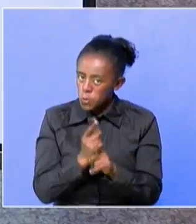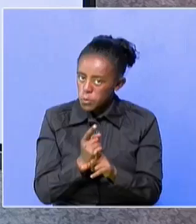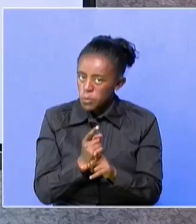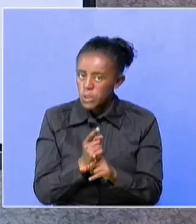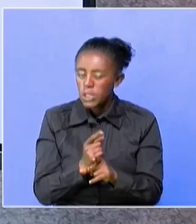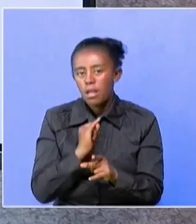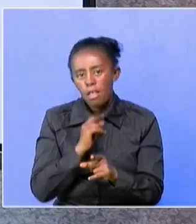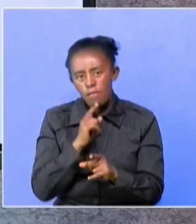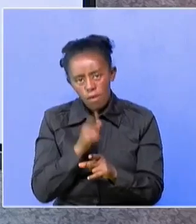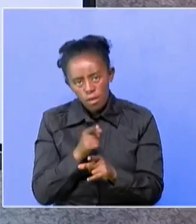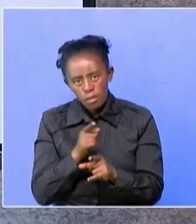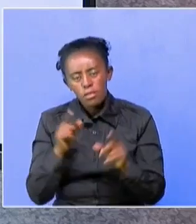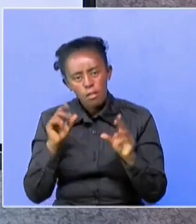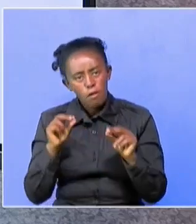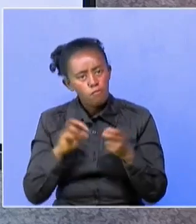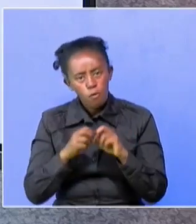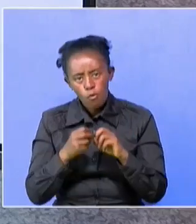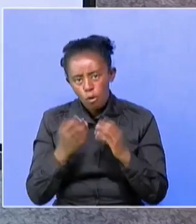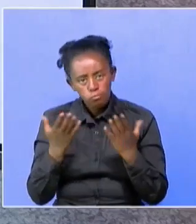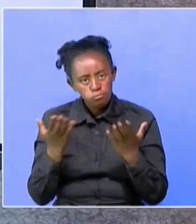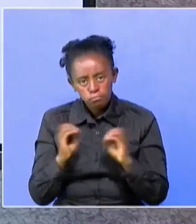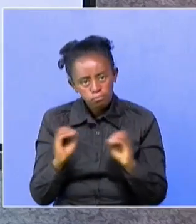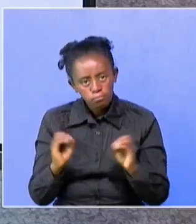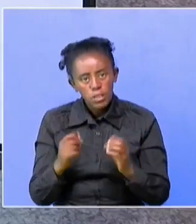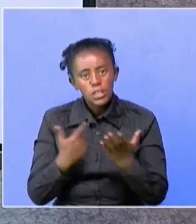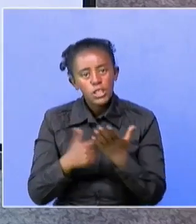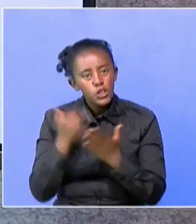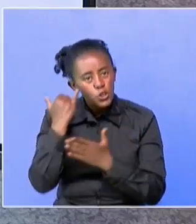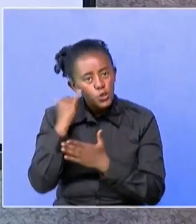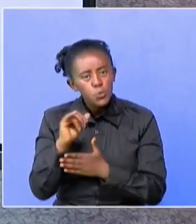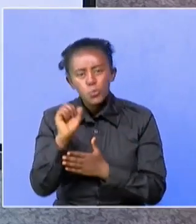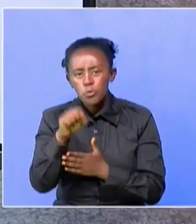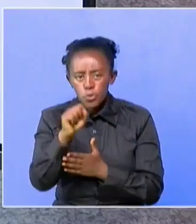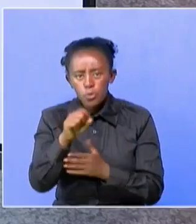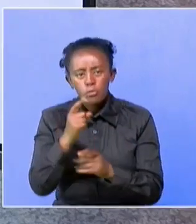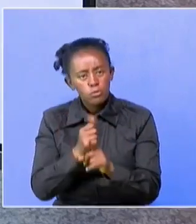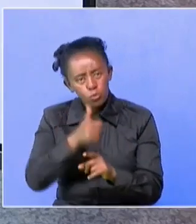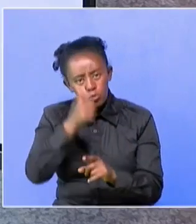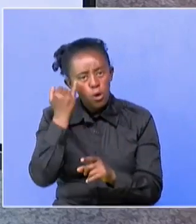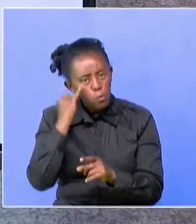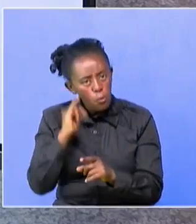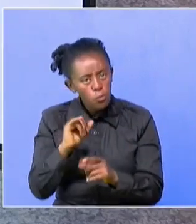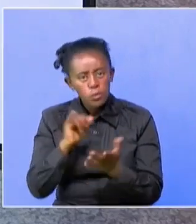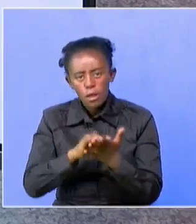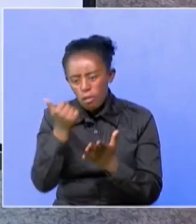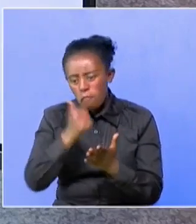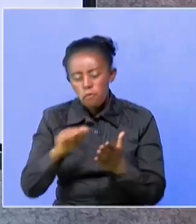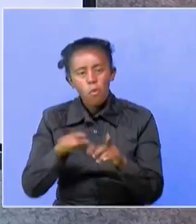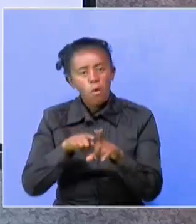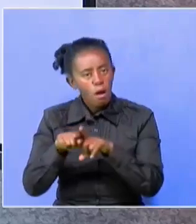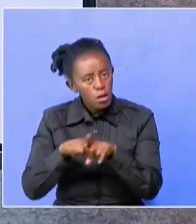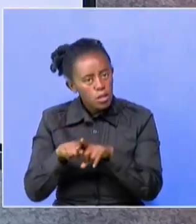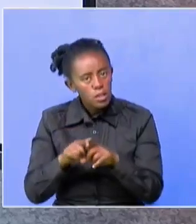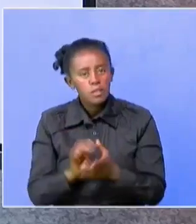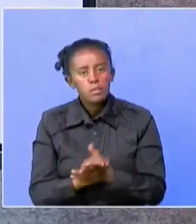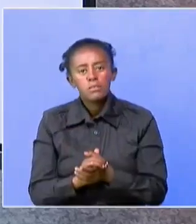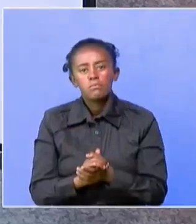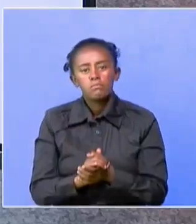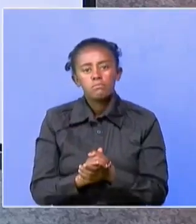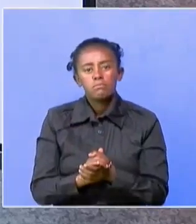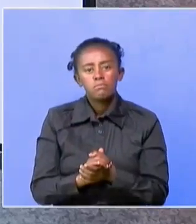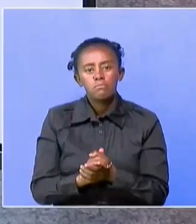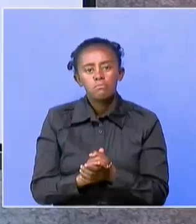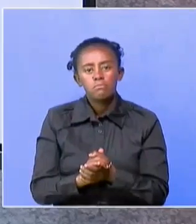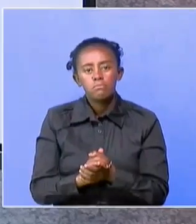a fact. I have no doubt about this issue. Yeah, this crucial point that everyone agrees. Yeah, it's more